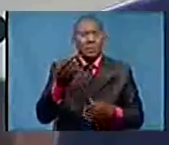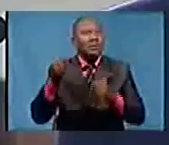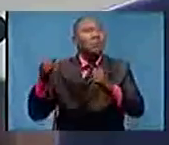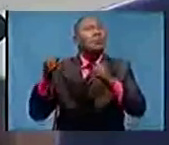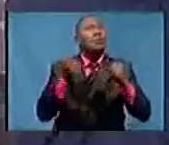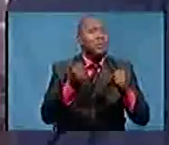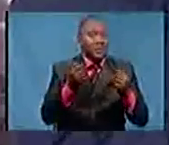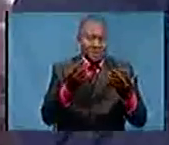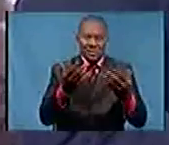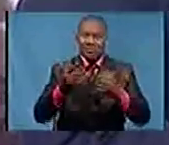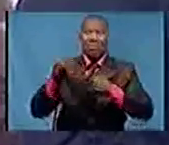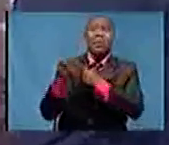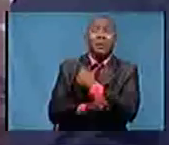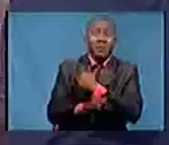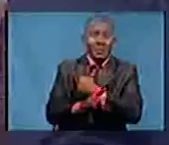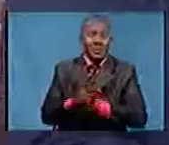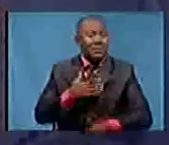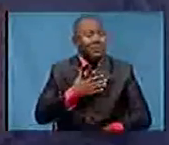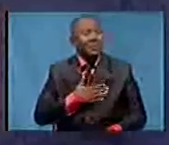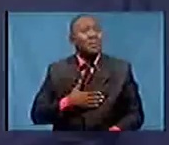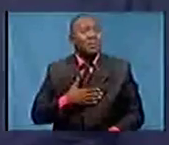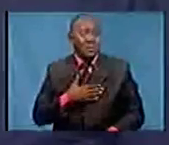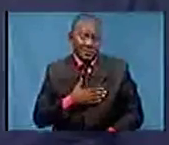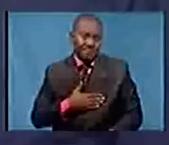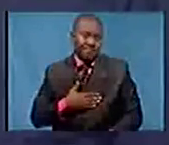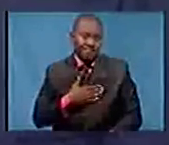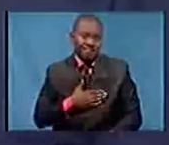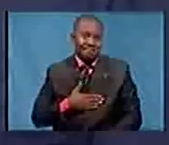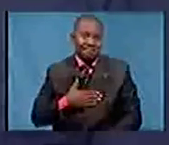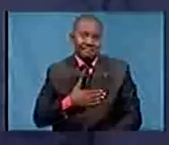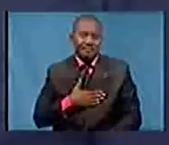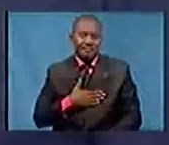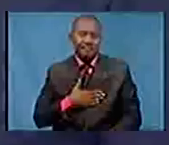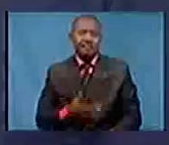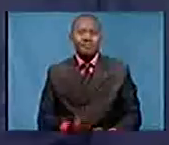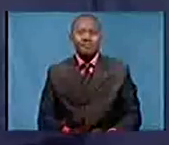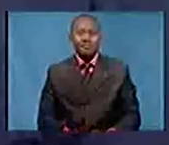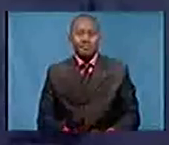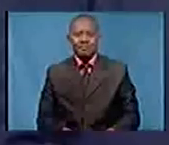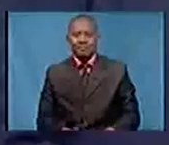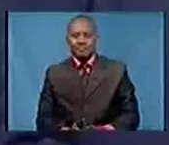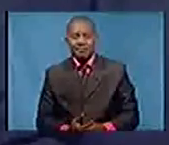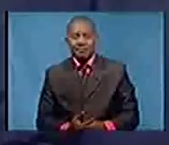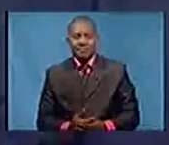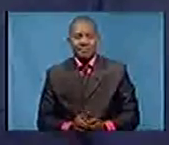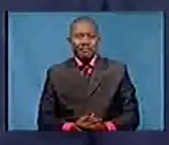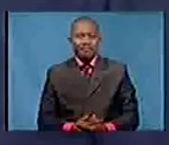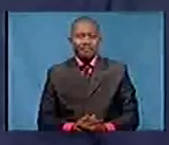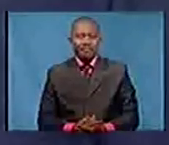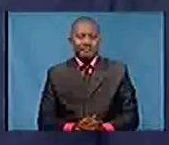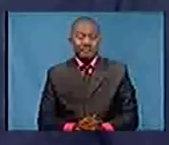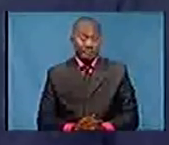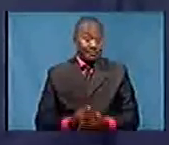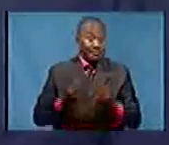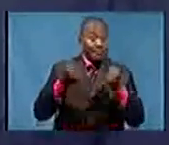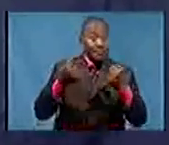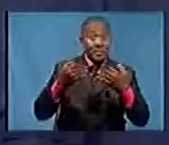invoked rather very sparingly in all your the cases that we have read, you know, many a